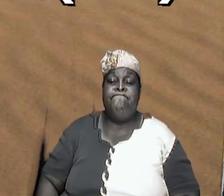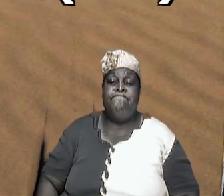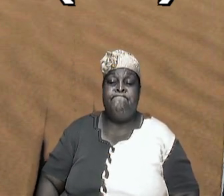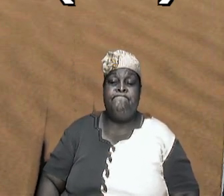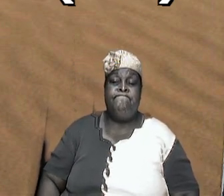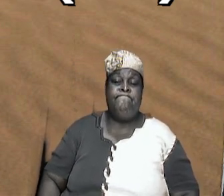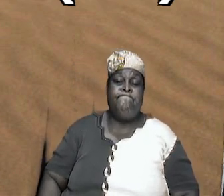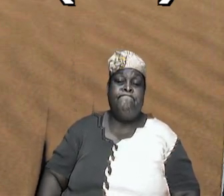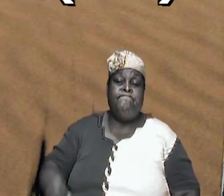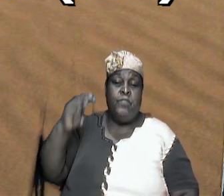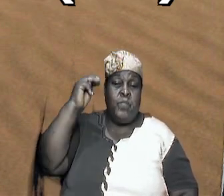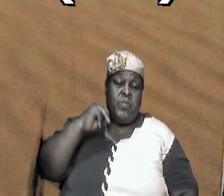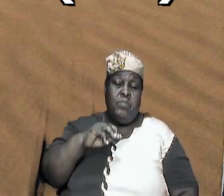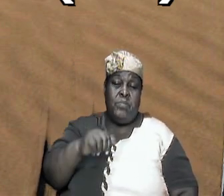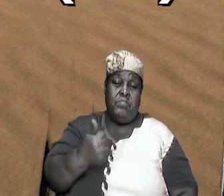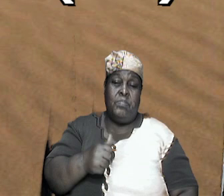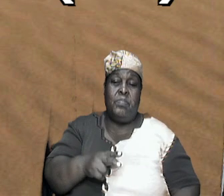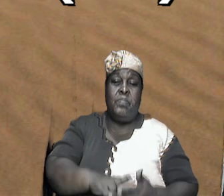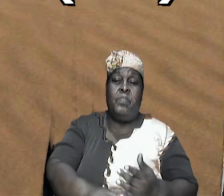Matthew 10, verse